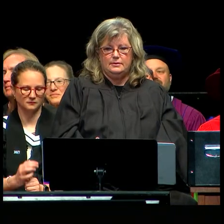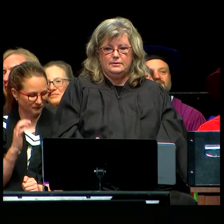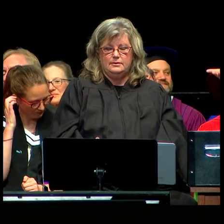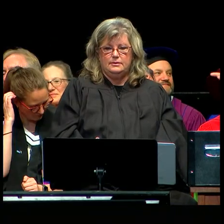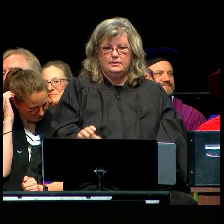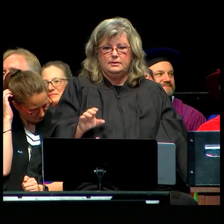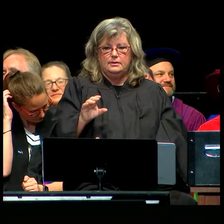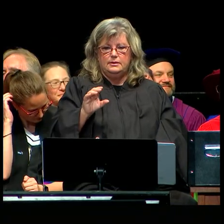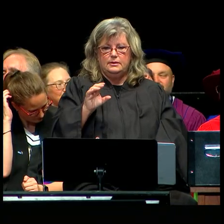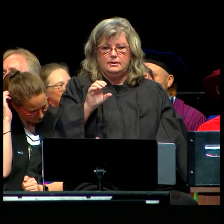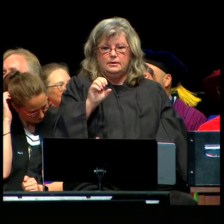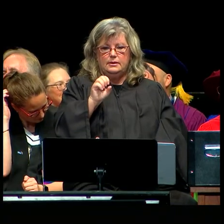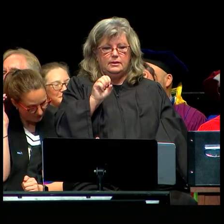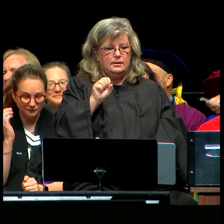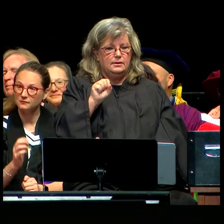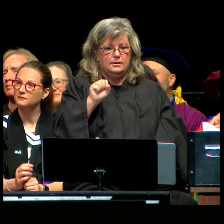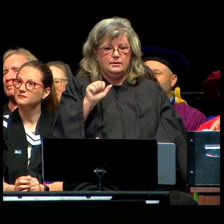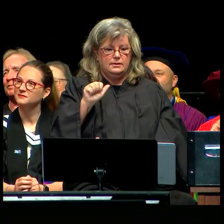Salome Cheghini.